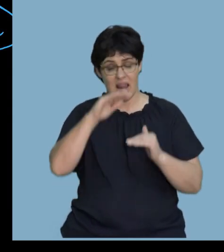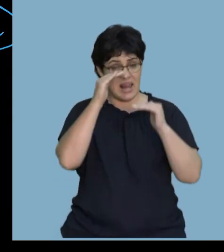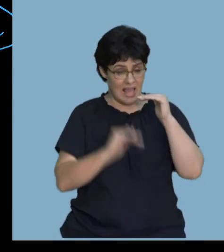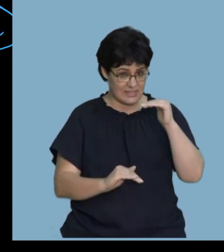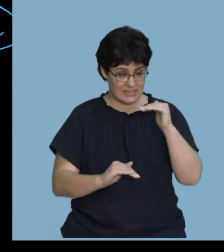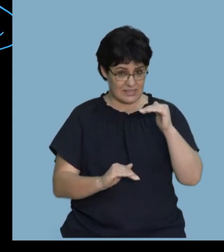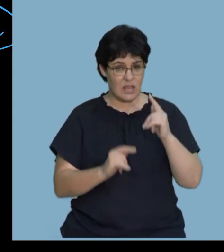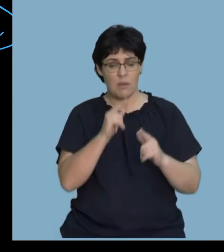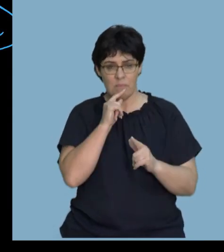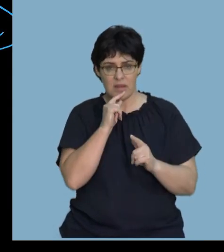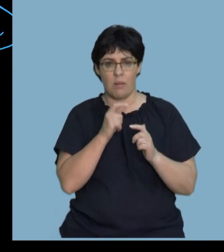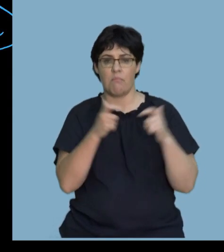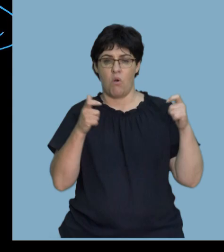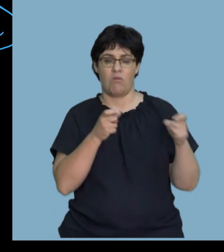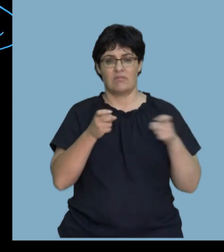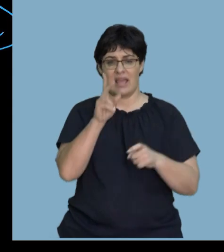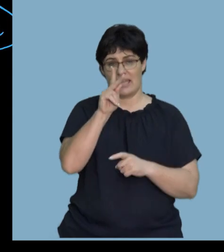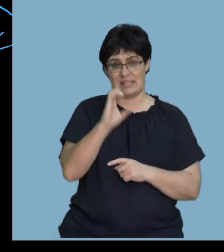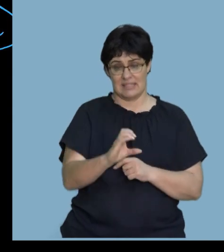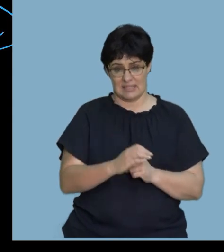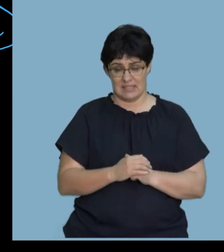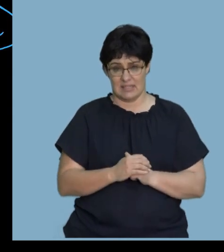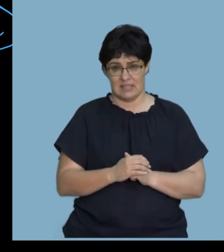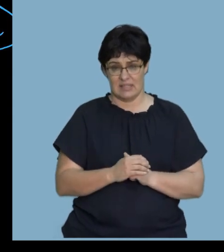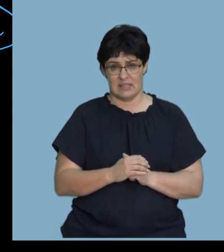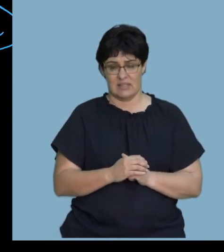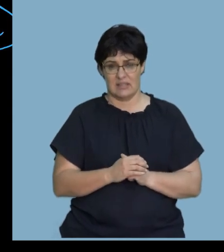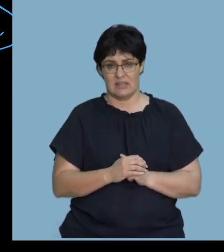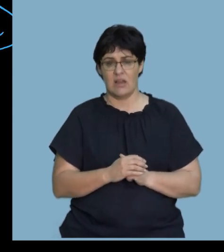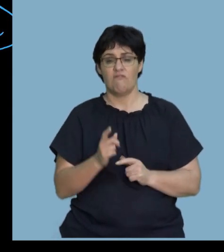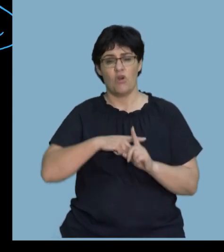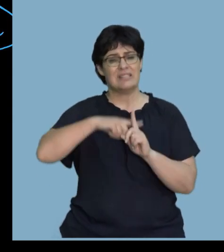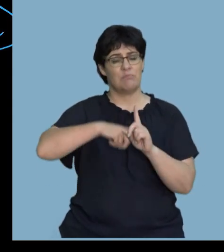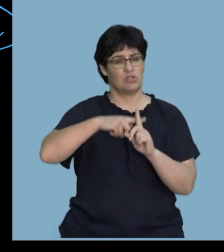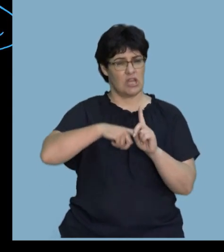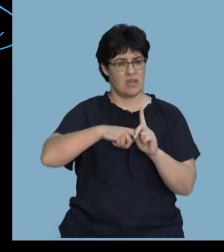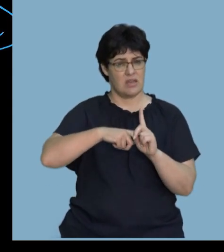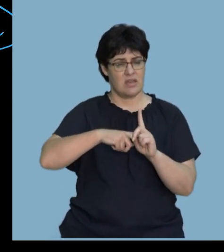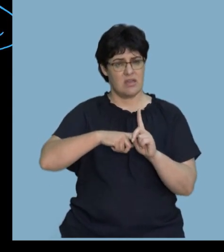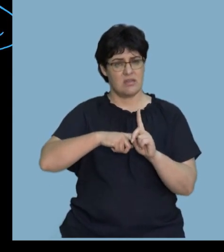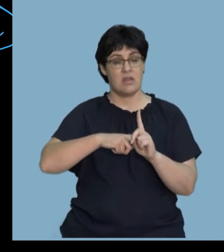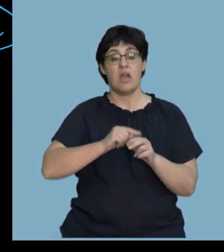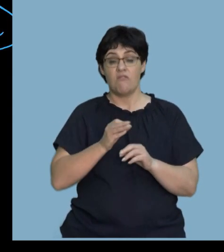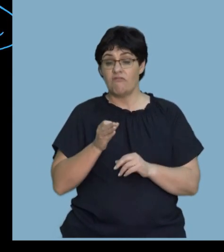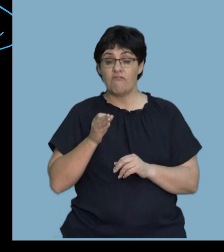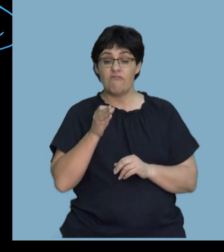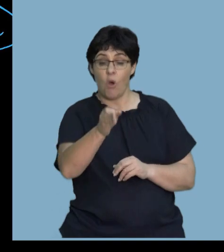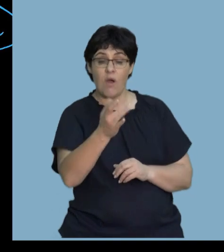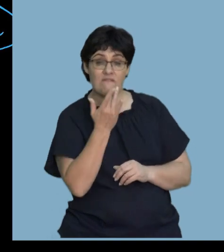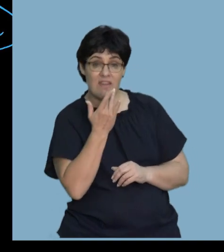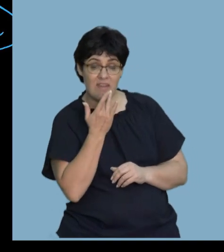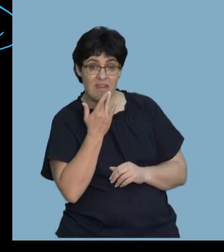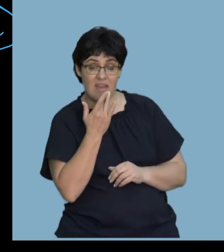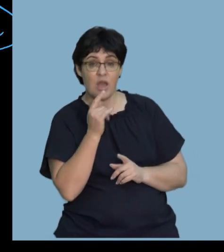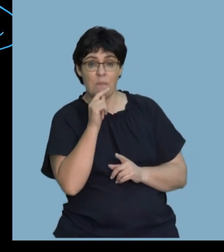less, then we get a bigger magnitude of Kc. So in terms of temperature, if the forward reaction is favored, it